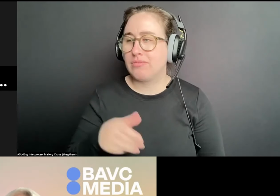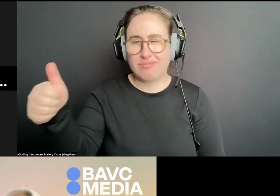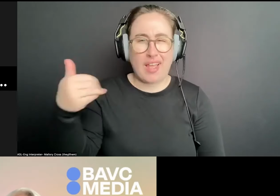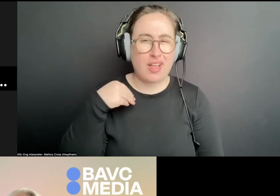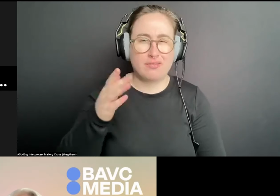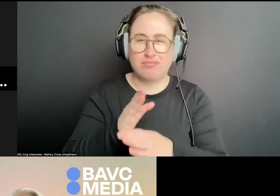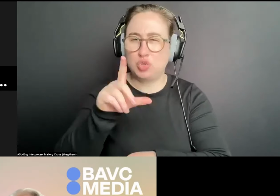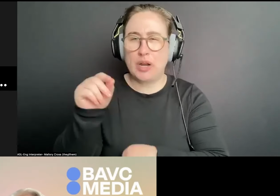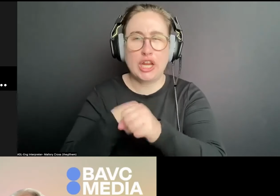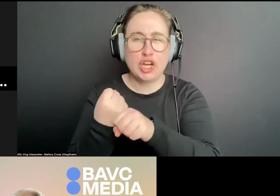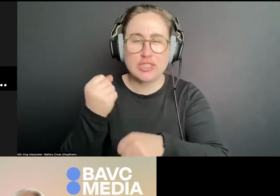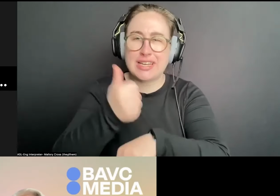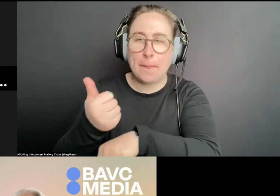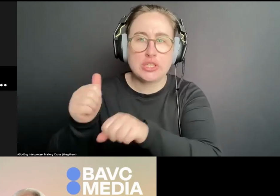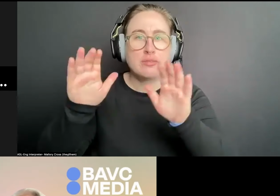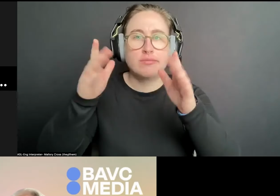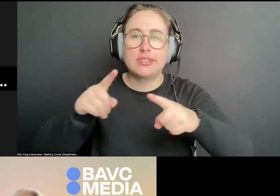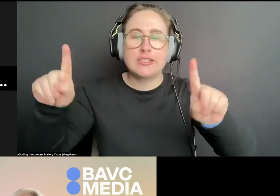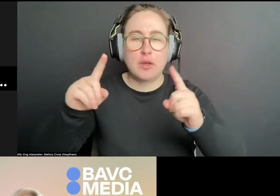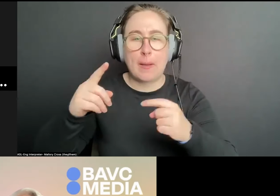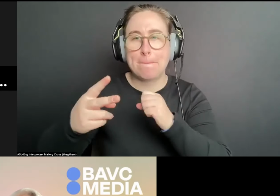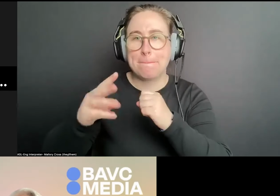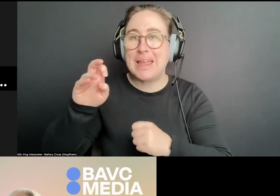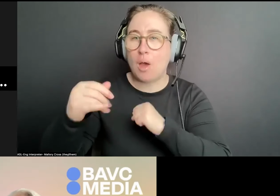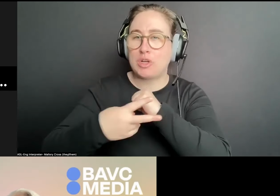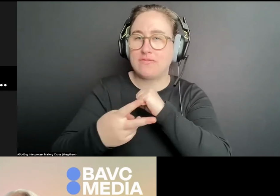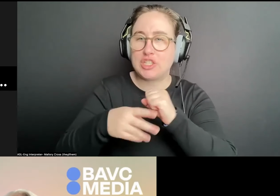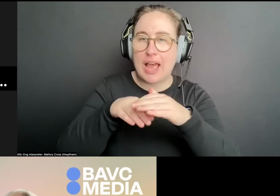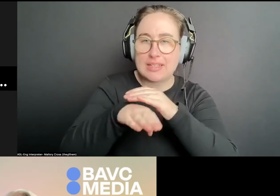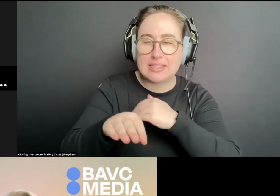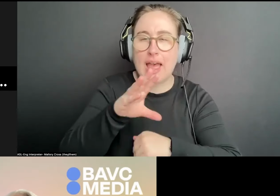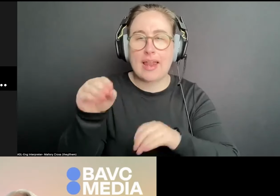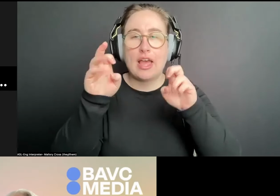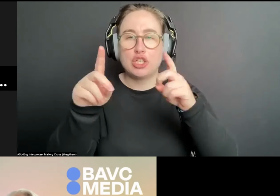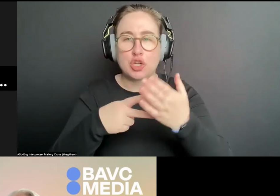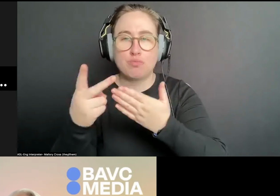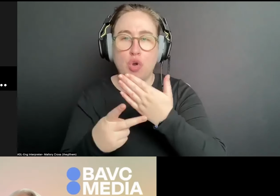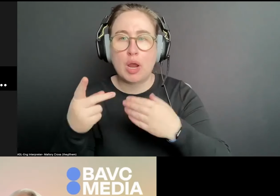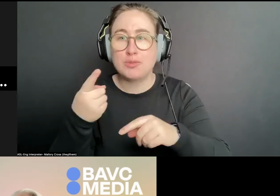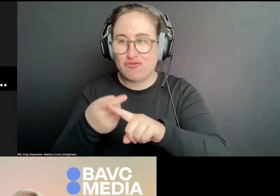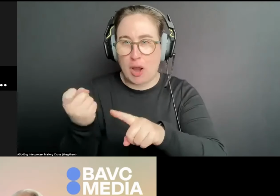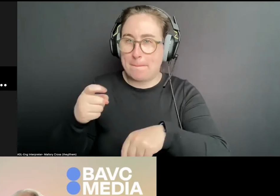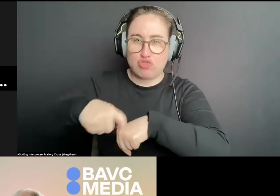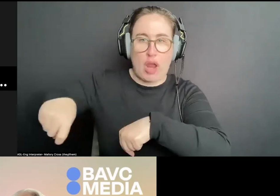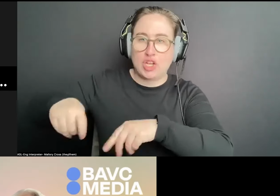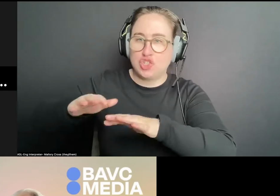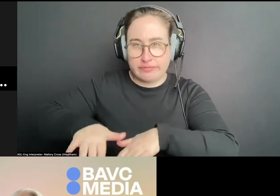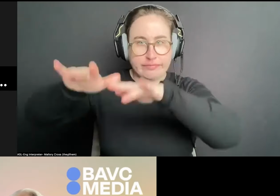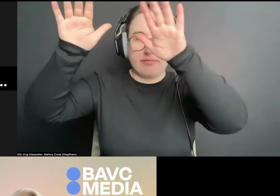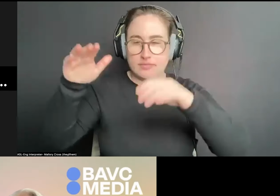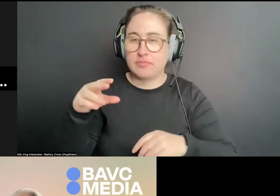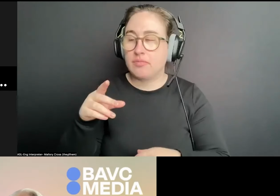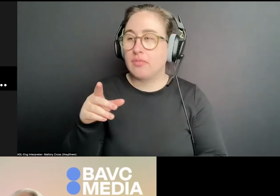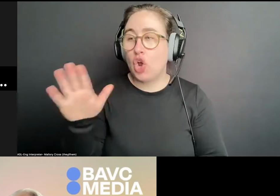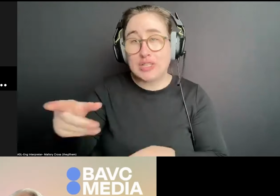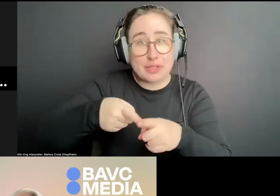experience establishing successful media preservation, access, and education programs from the ground up. Her specialization